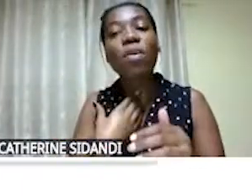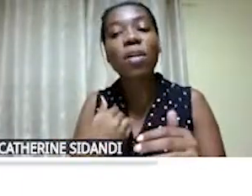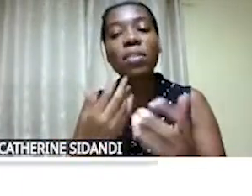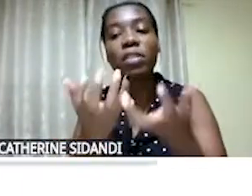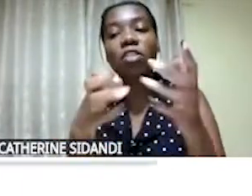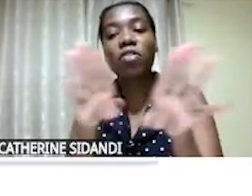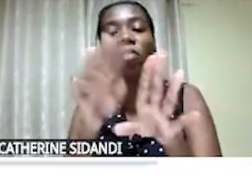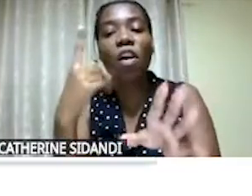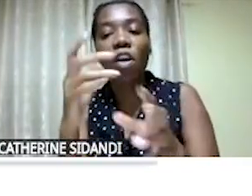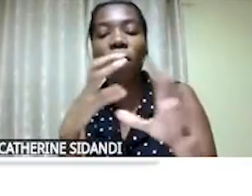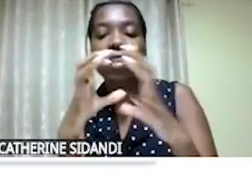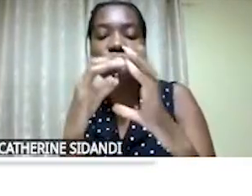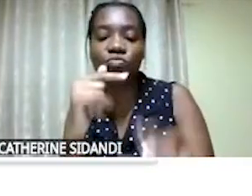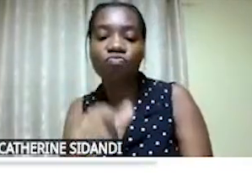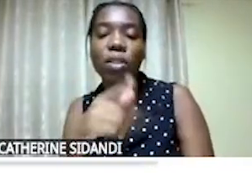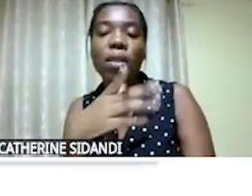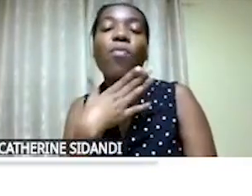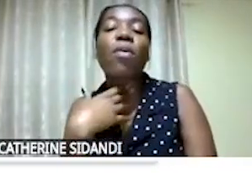how I can finalize it, is